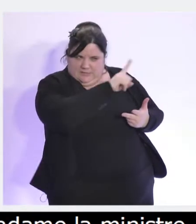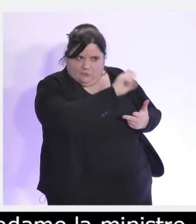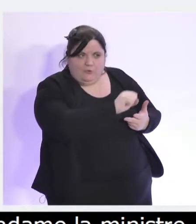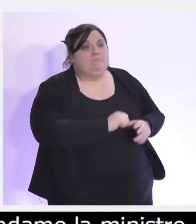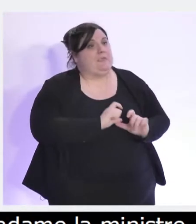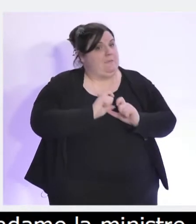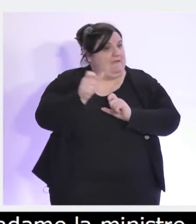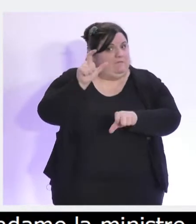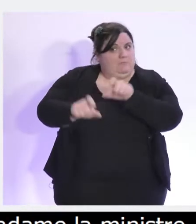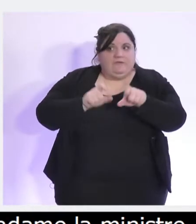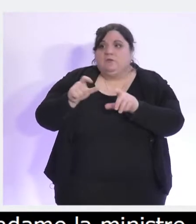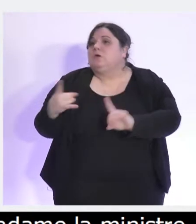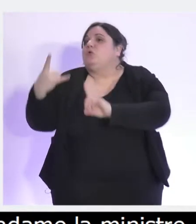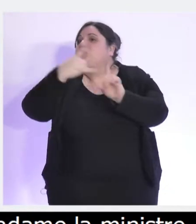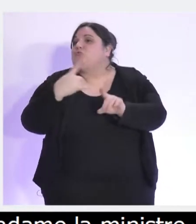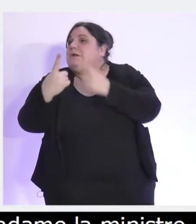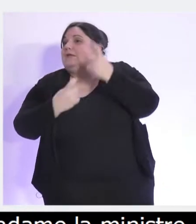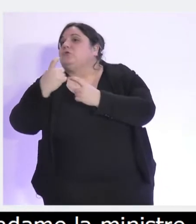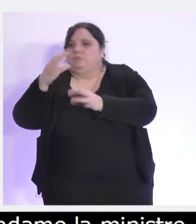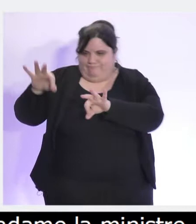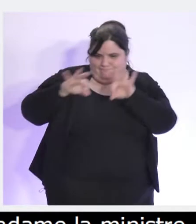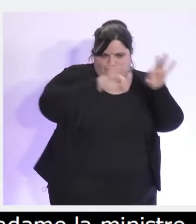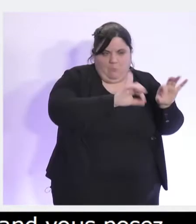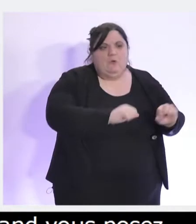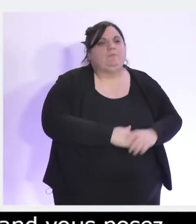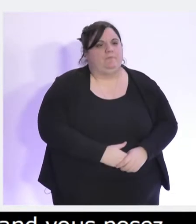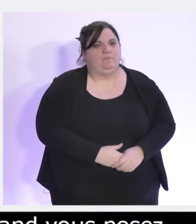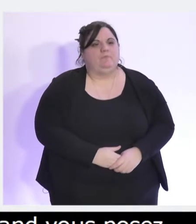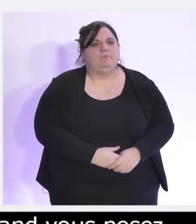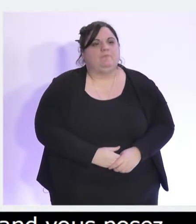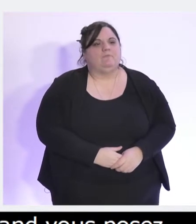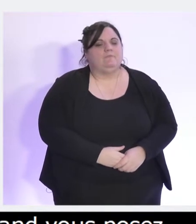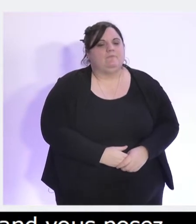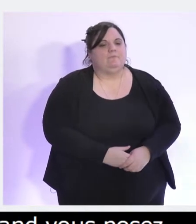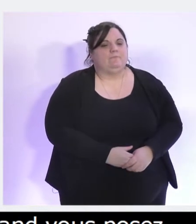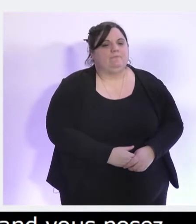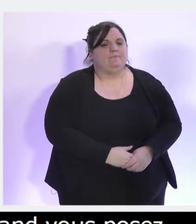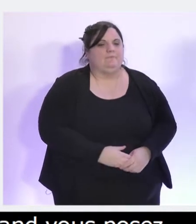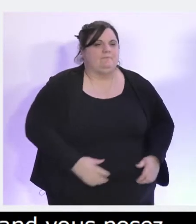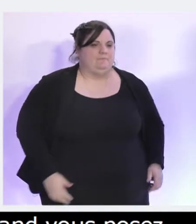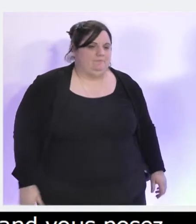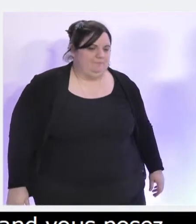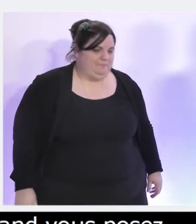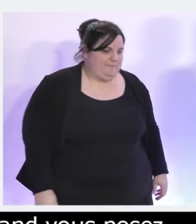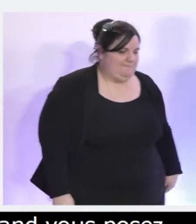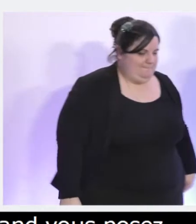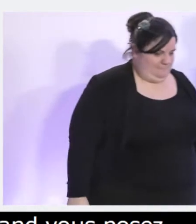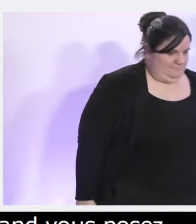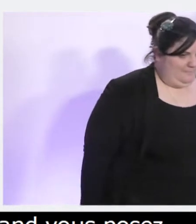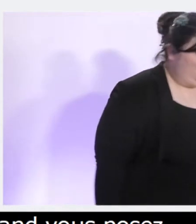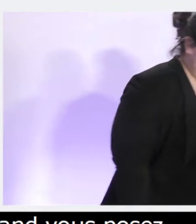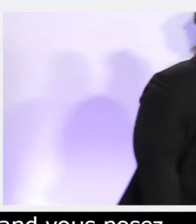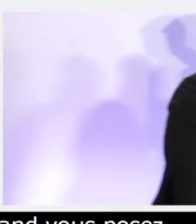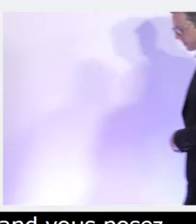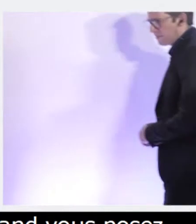you. And then we'll go to the Zoom questions if there are any. Alors, nous commençons d'abord. So we're going to start with OSPI